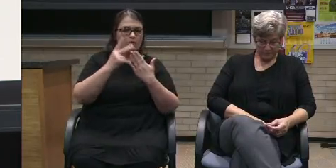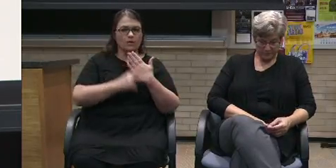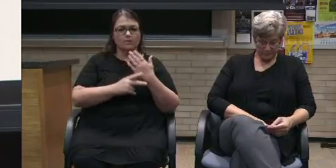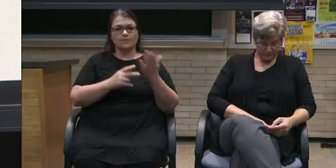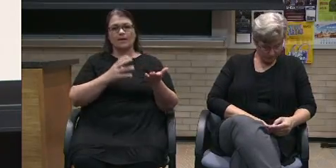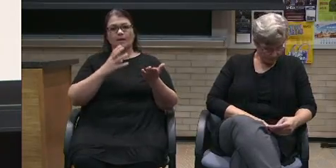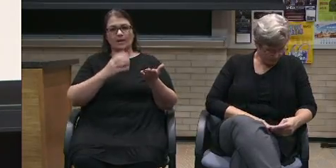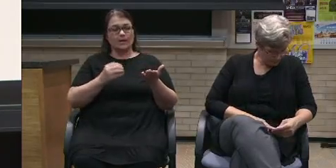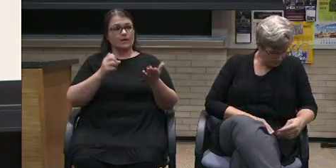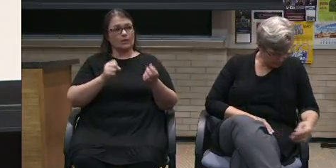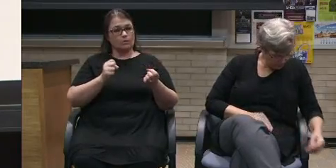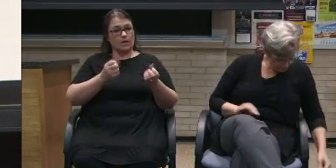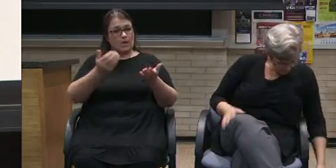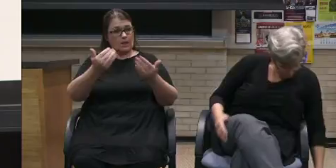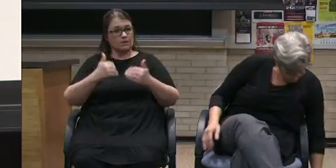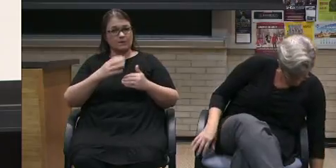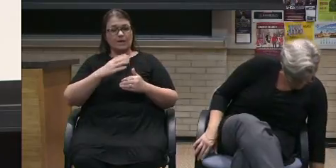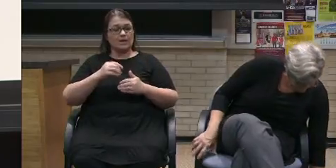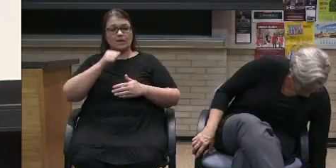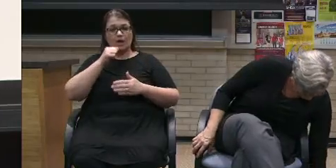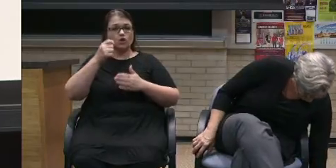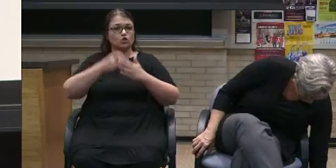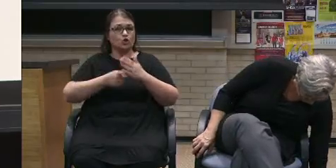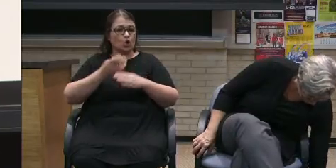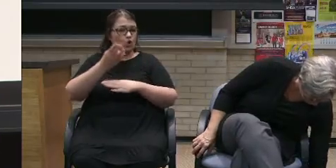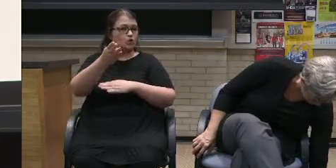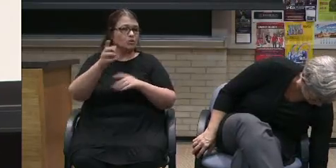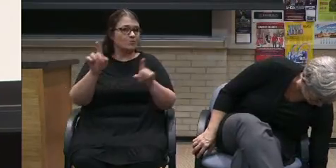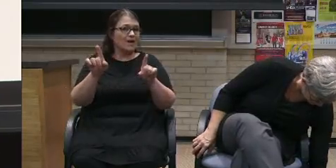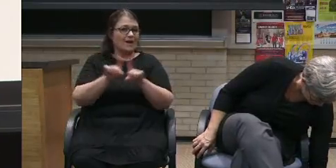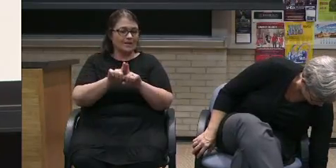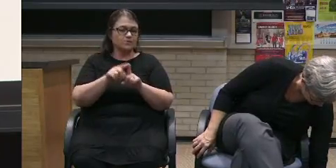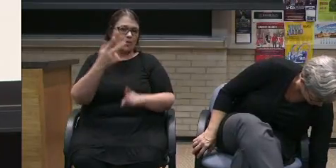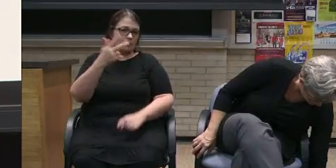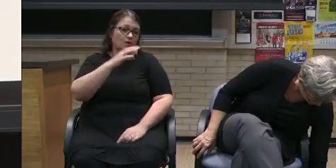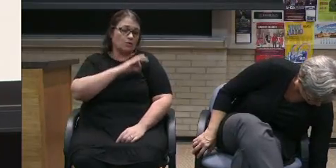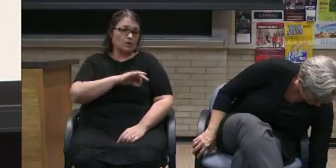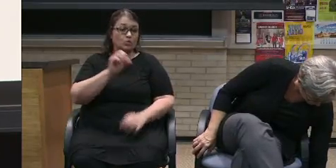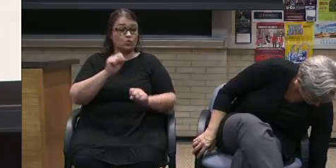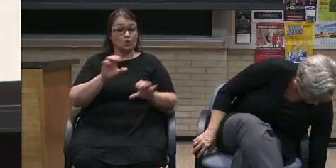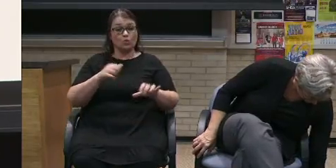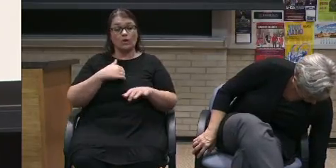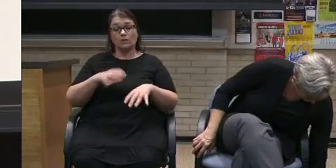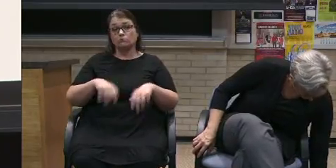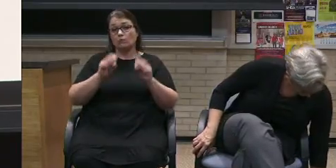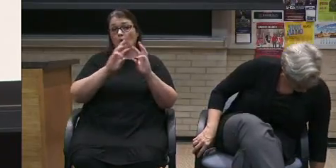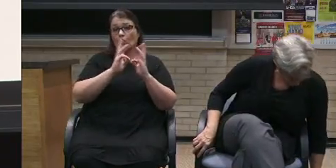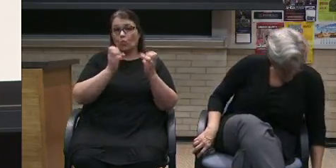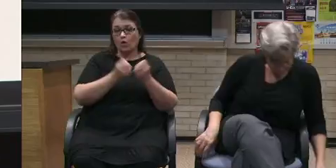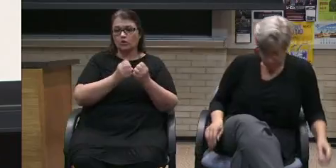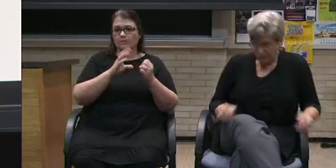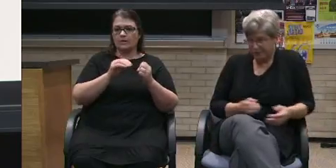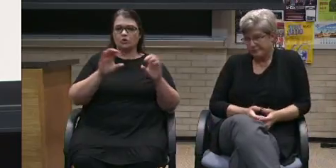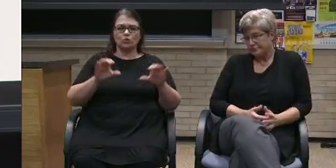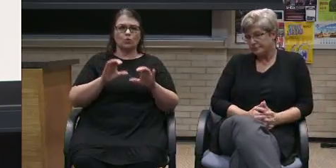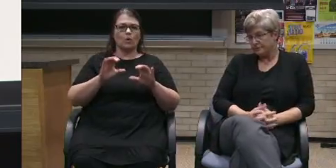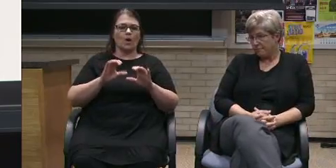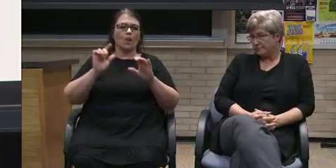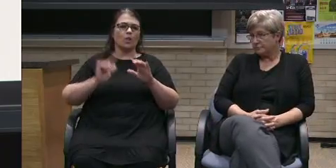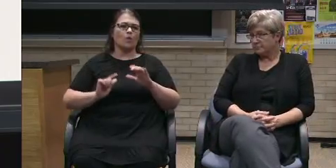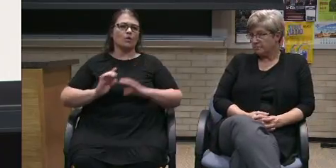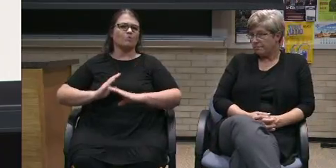and not charge 3 credits for it? Can we do it as a workshop? Can we do something different that is a lower barrier to those students, but that will